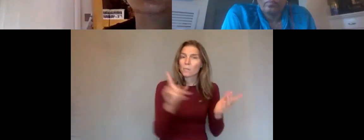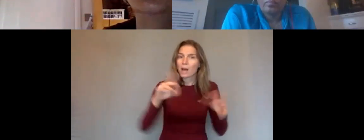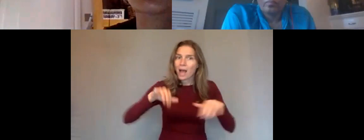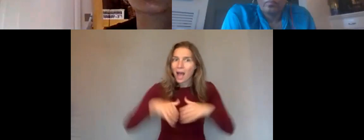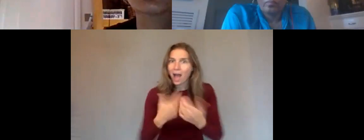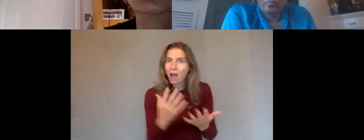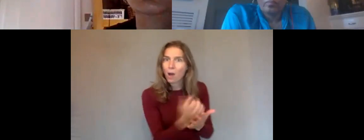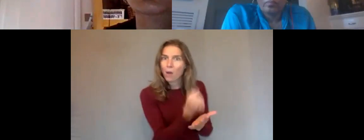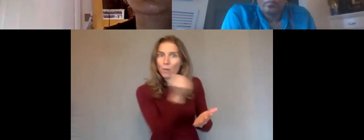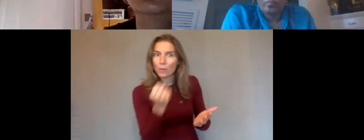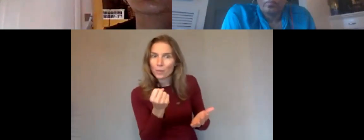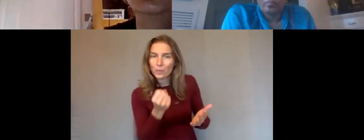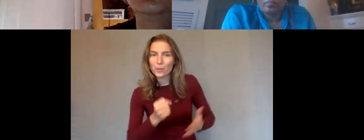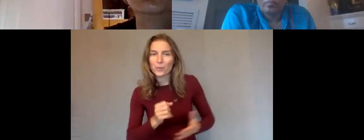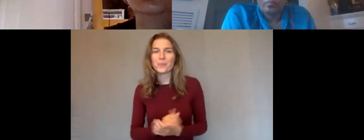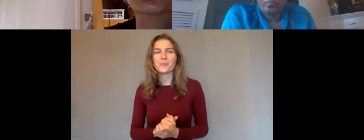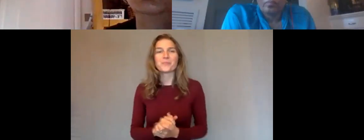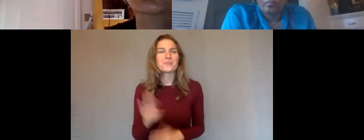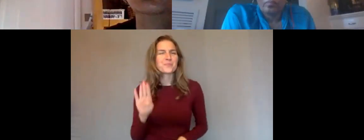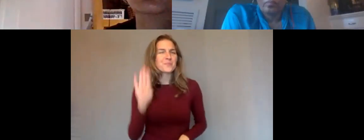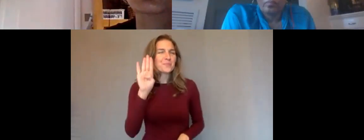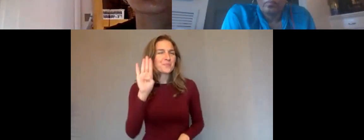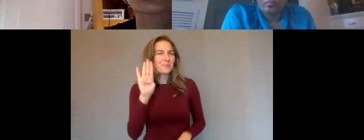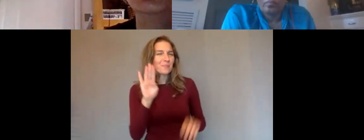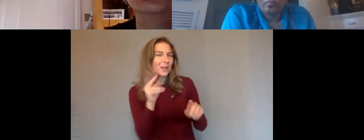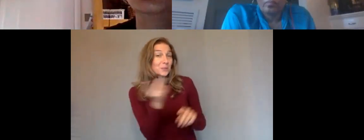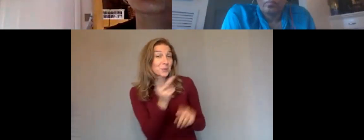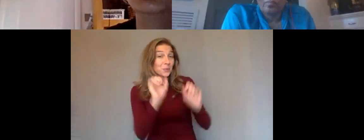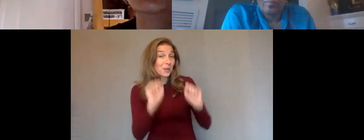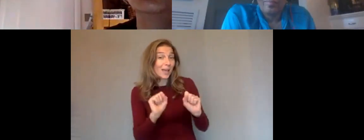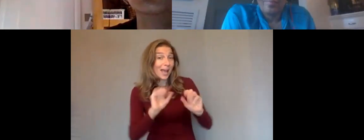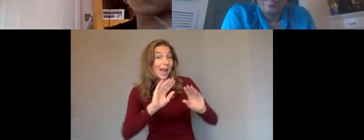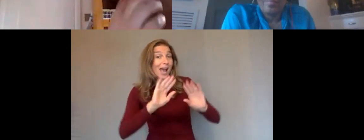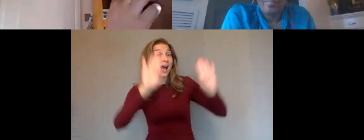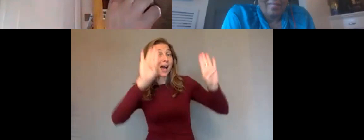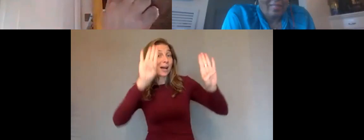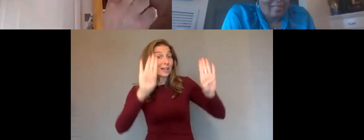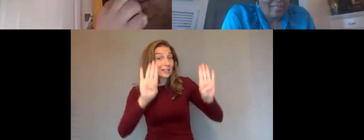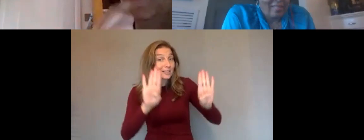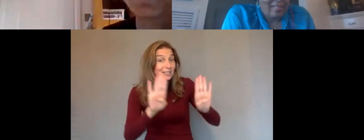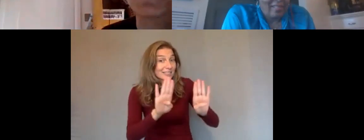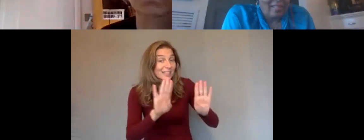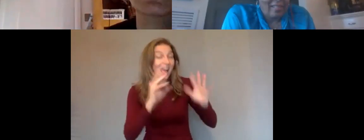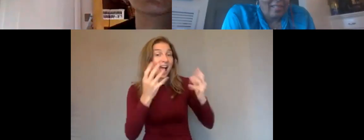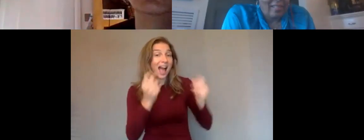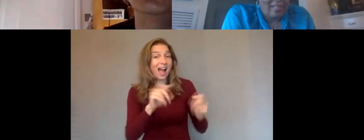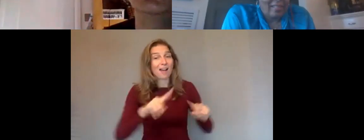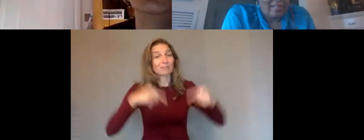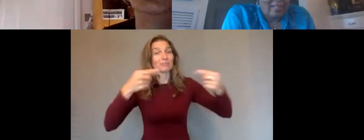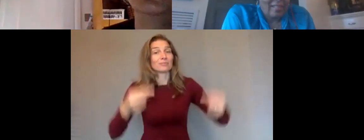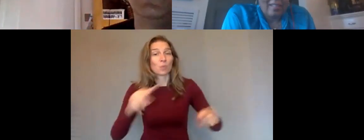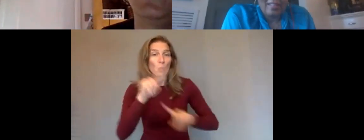Sorry, just flagging if you could wrap up the conversation so we can pass on to question in a few minutes. Thank you.